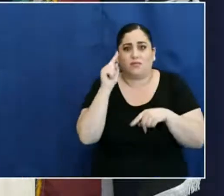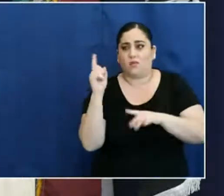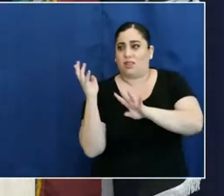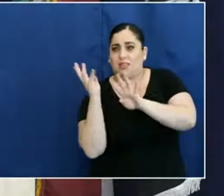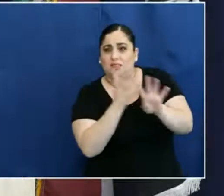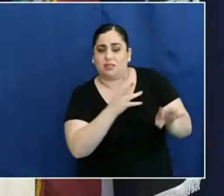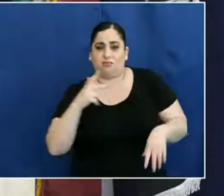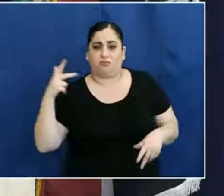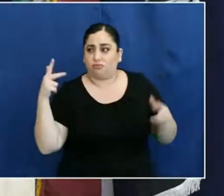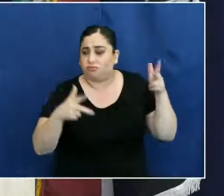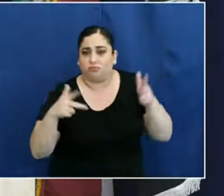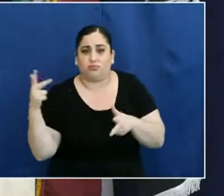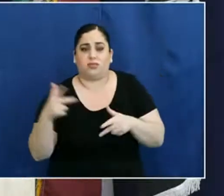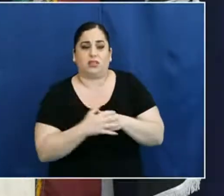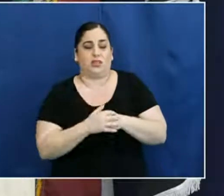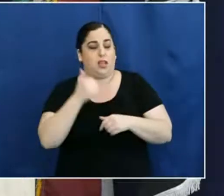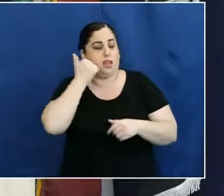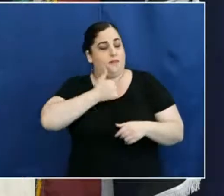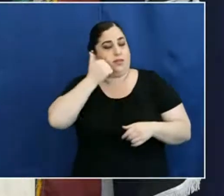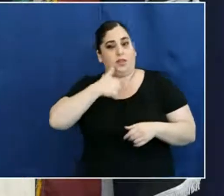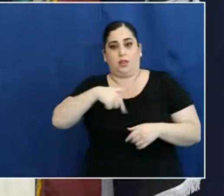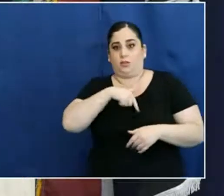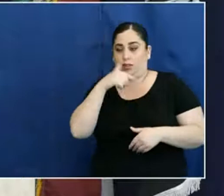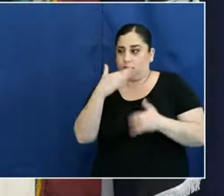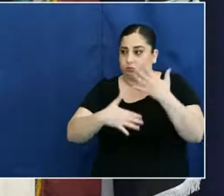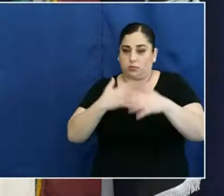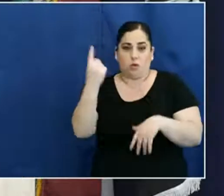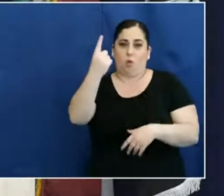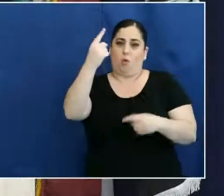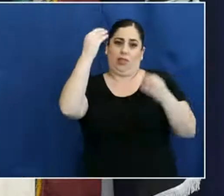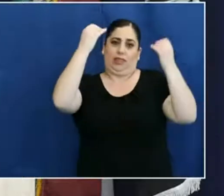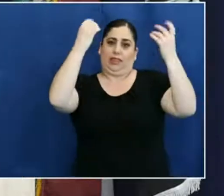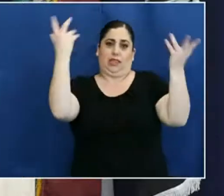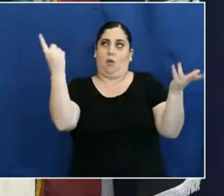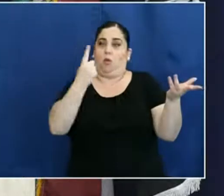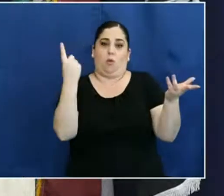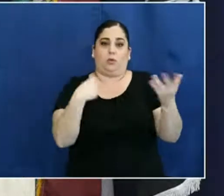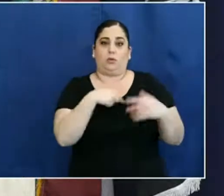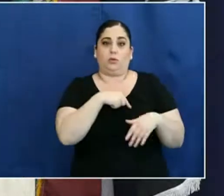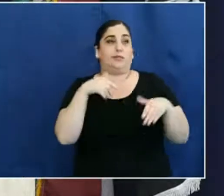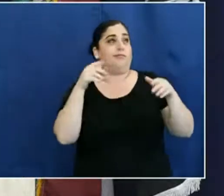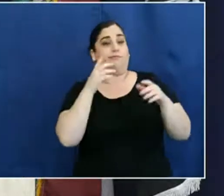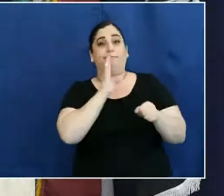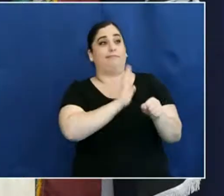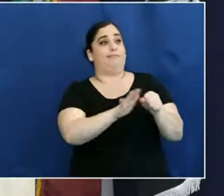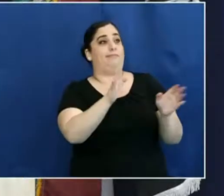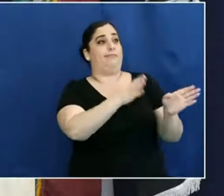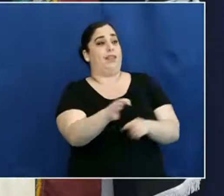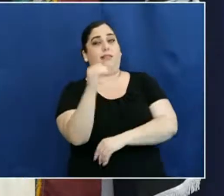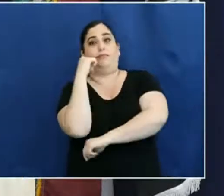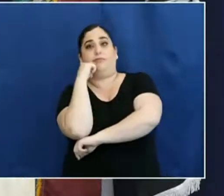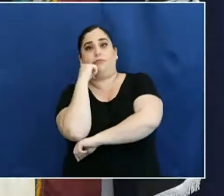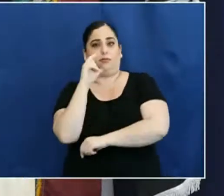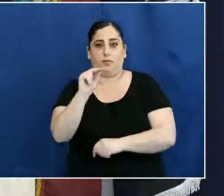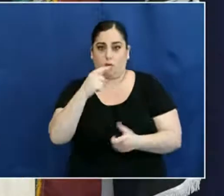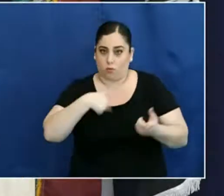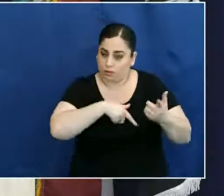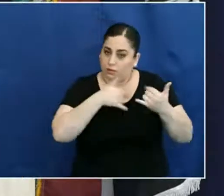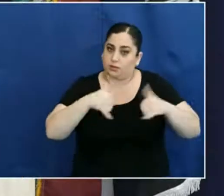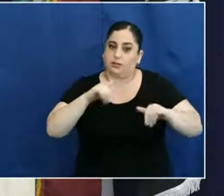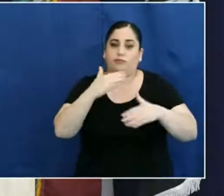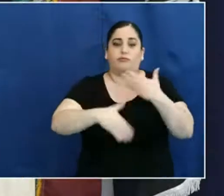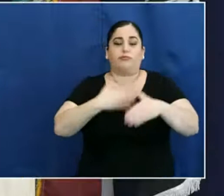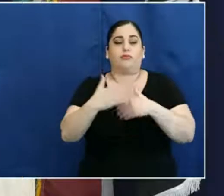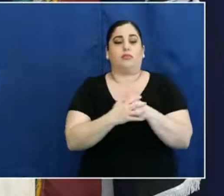system and make it easier. But we're incredibly grateful for the collaboration of our healthcare partners. They've been